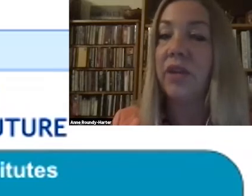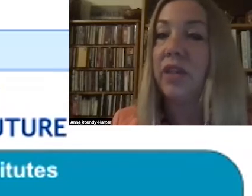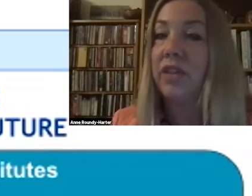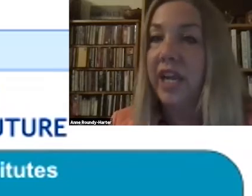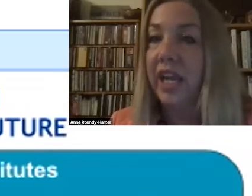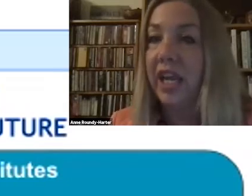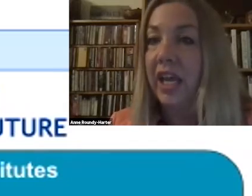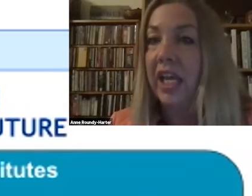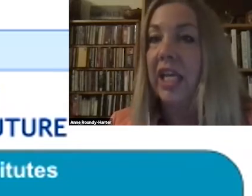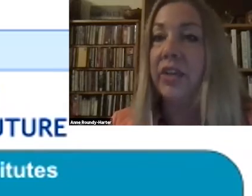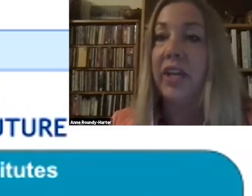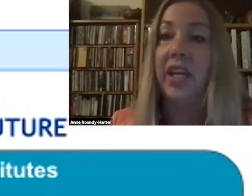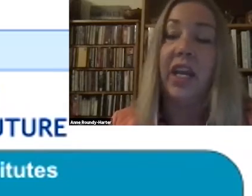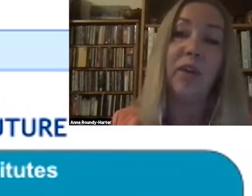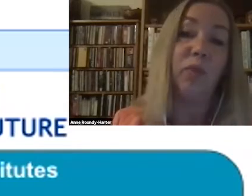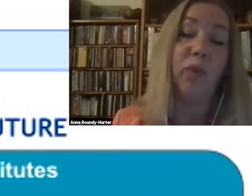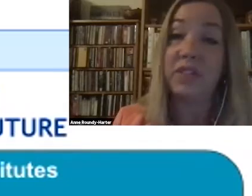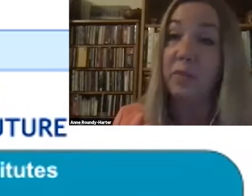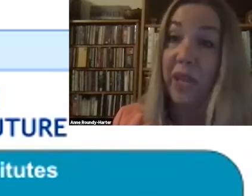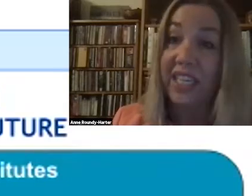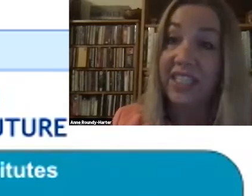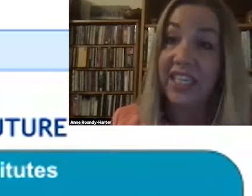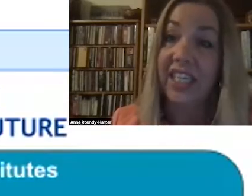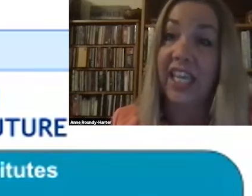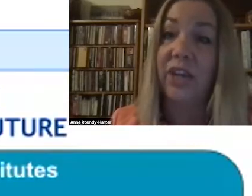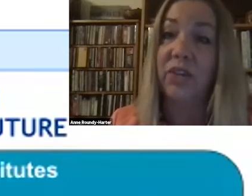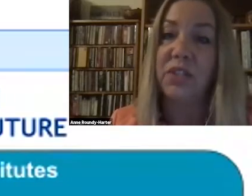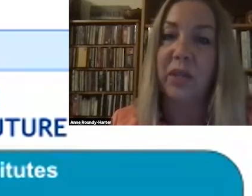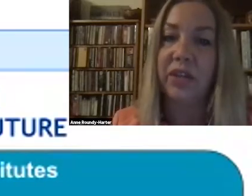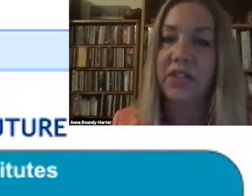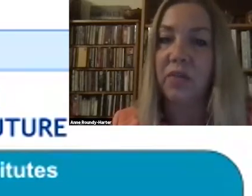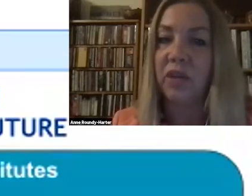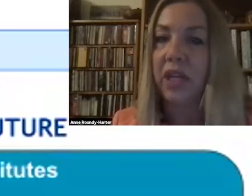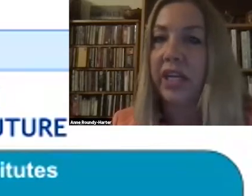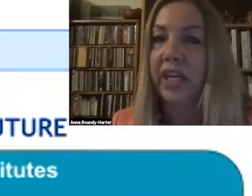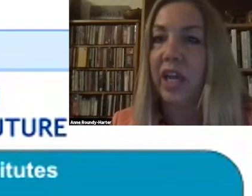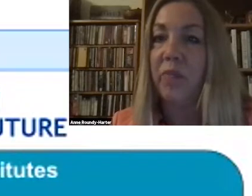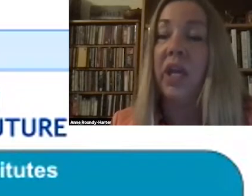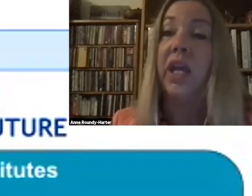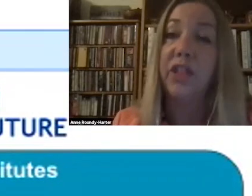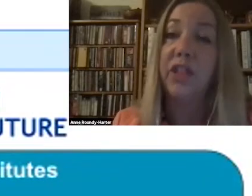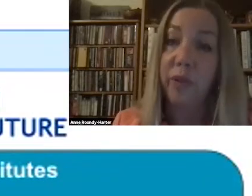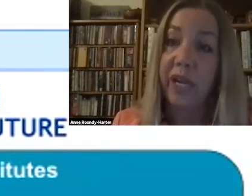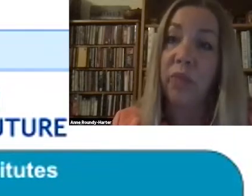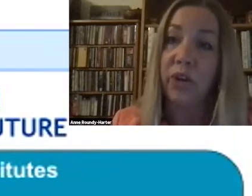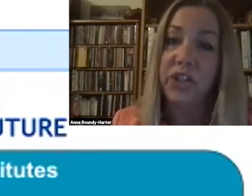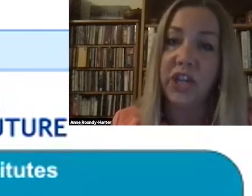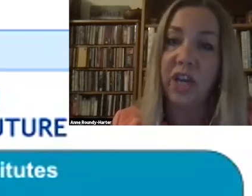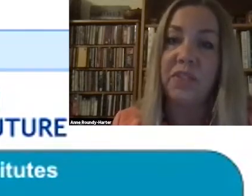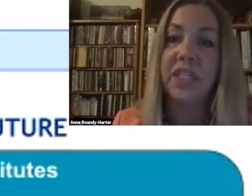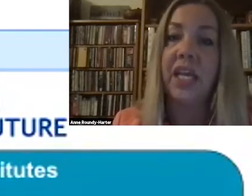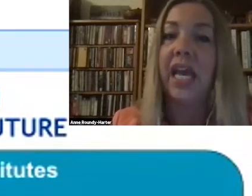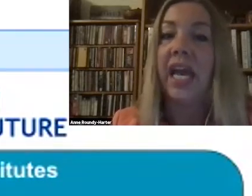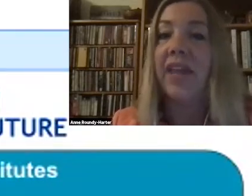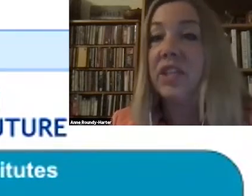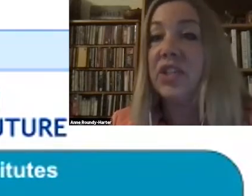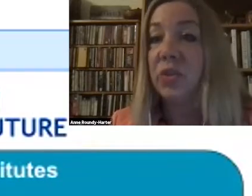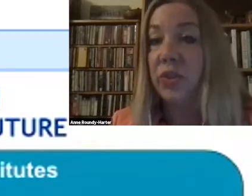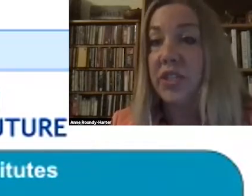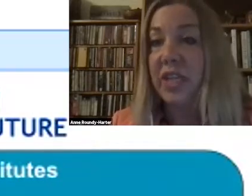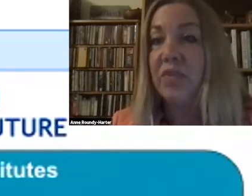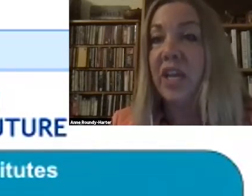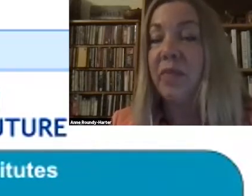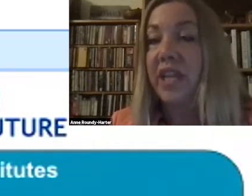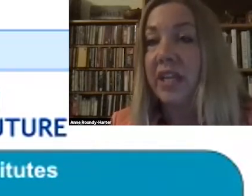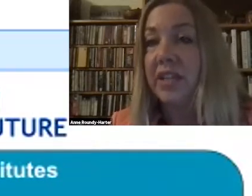to 3:30, including we have some amazing keynote speakers that we're lining up, 3 workshops, and then